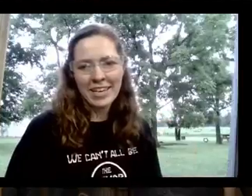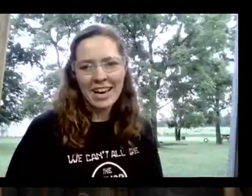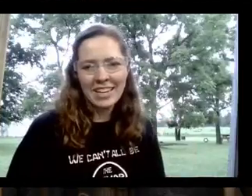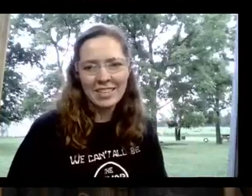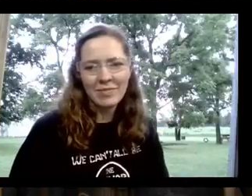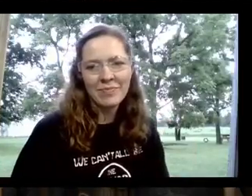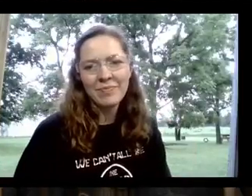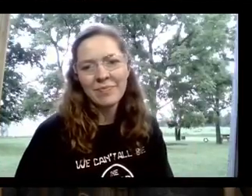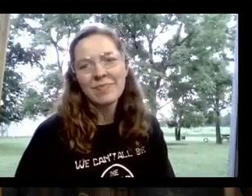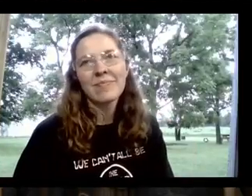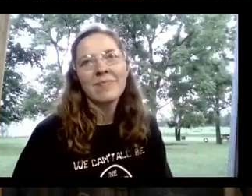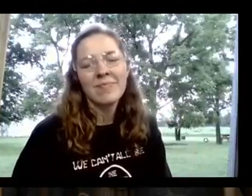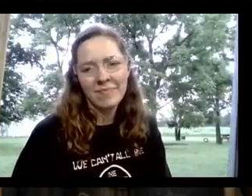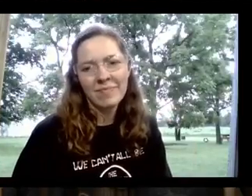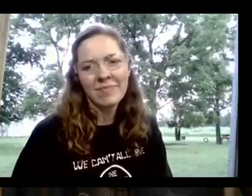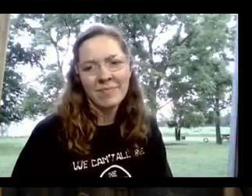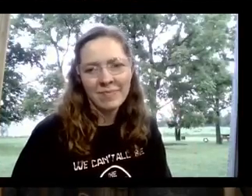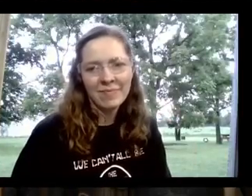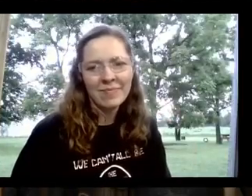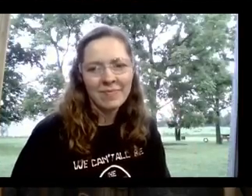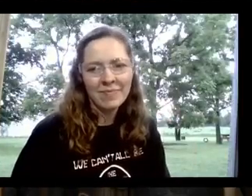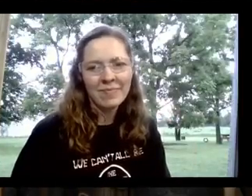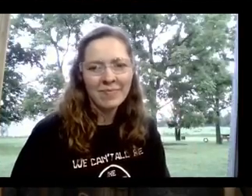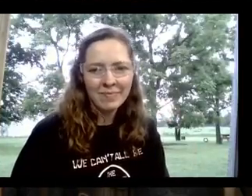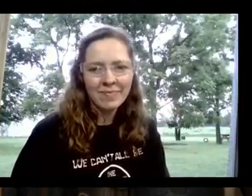look at it for it in the fall. Mm-hmm.